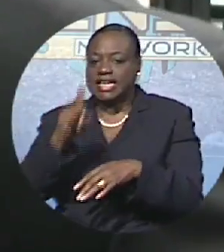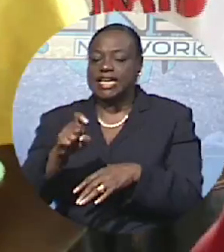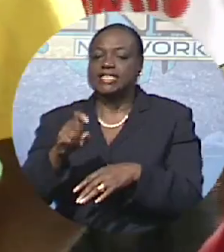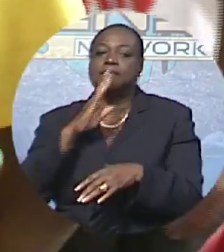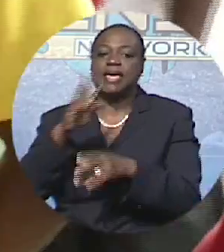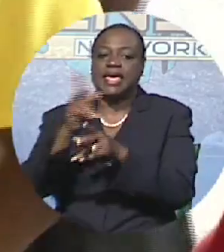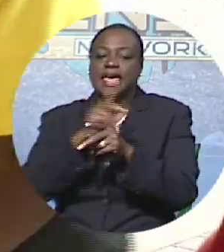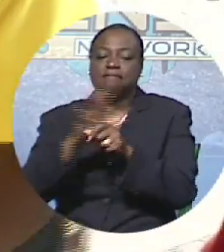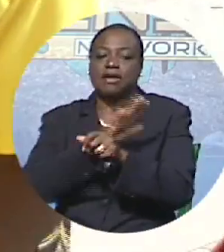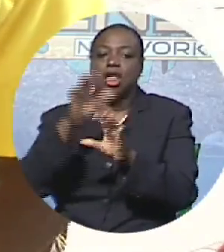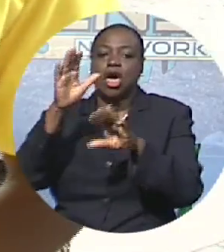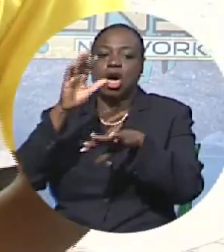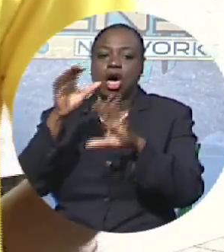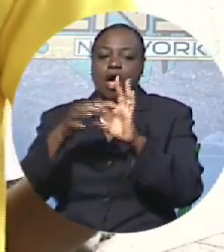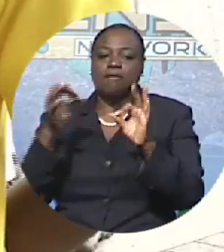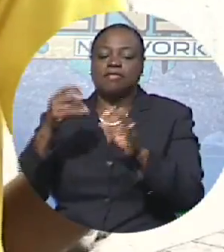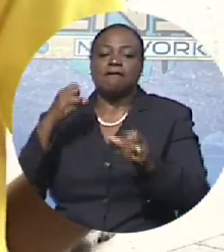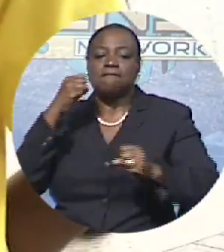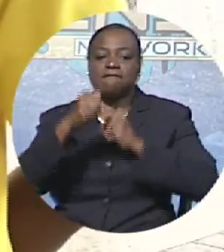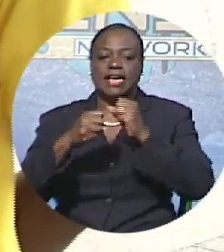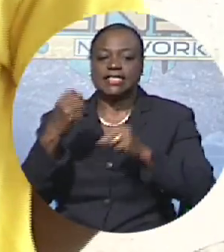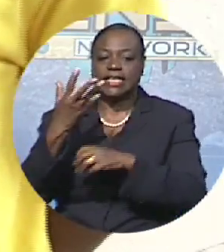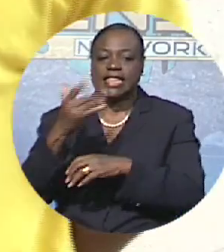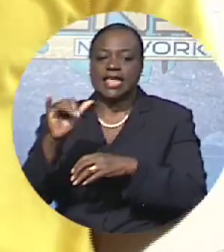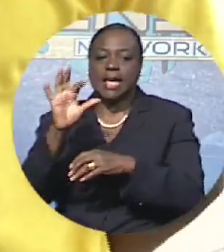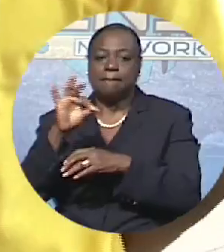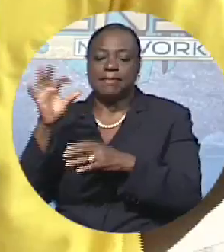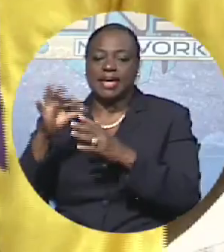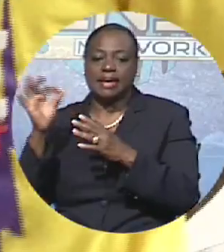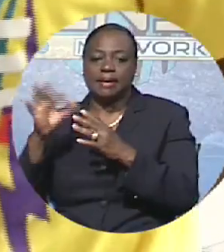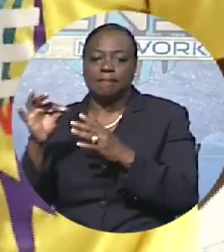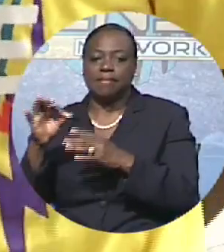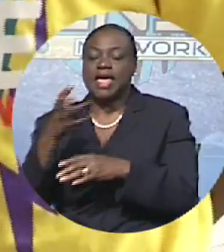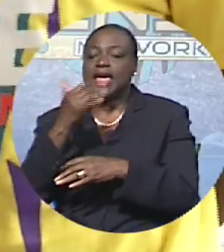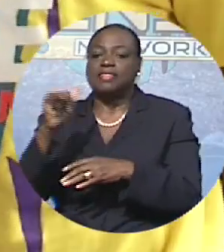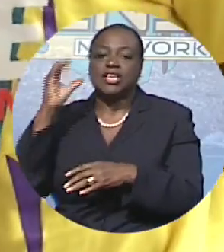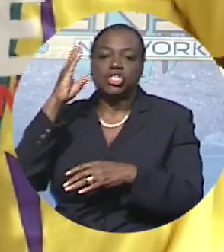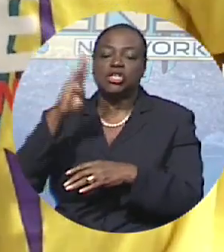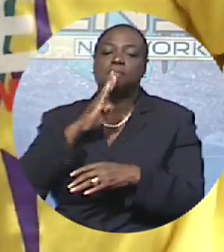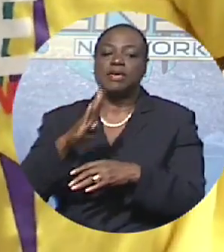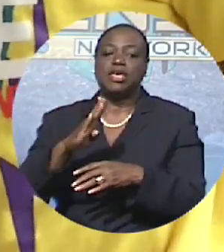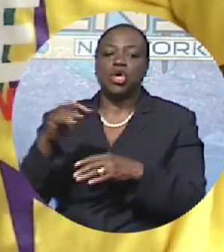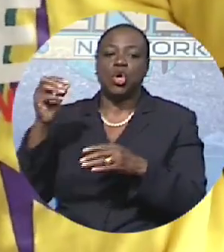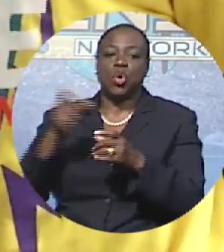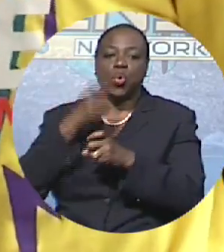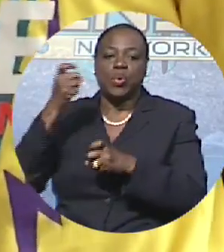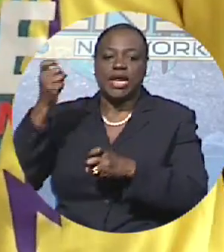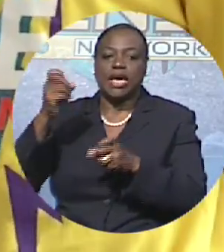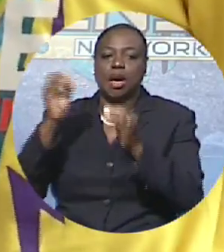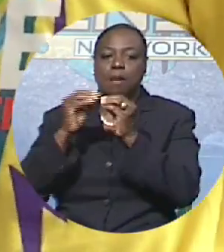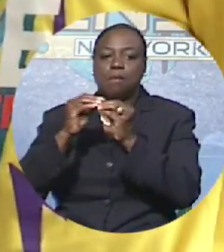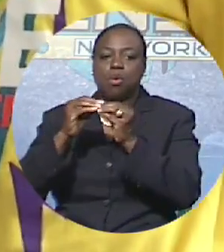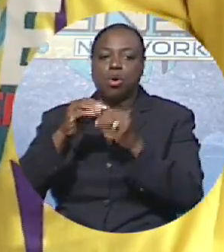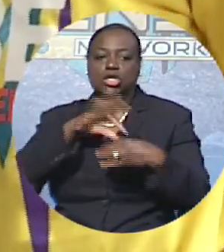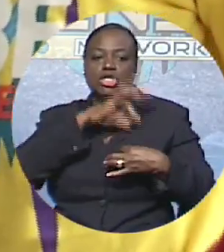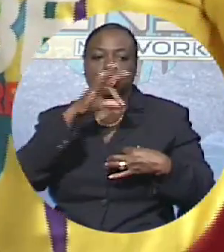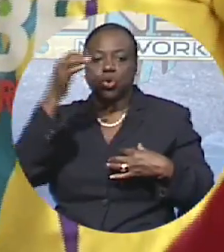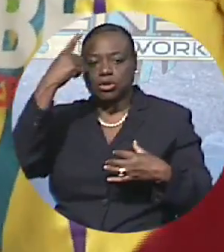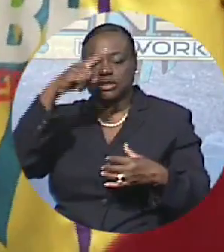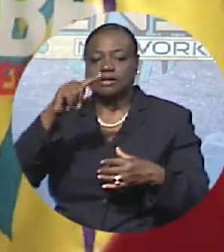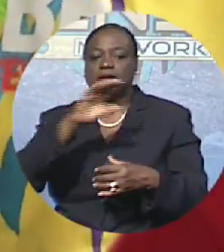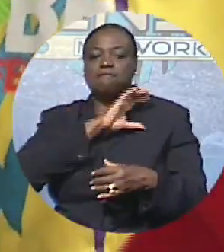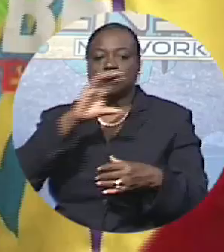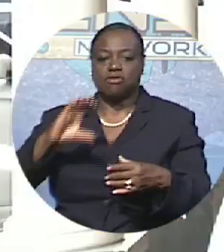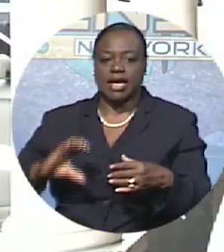pick. Really, the Christian Council should be winning more souls for Christ. And once you find Christ and you have Christ in your life, you wouldn't be